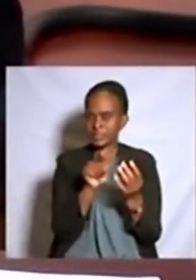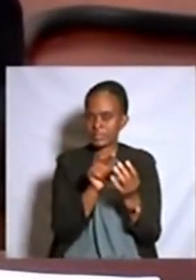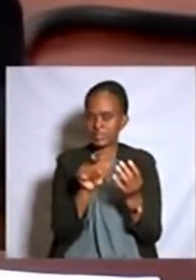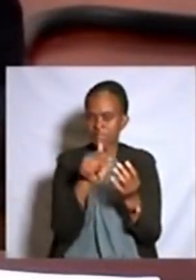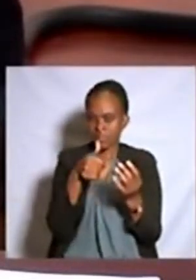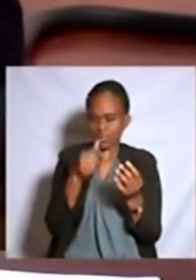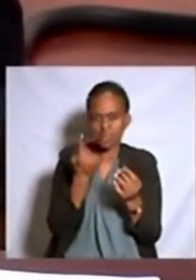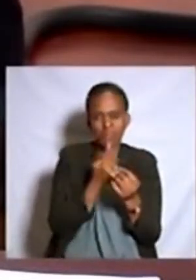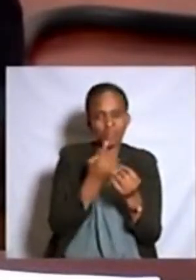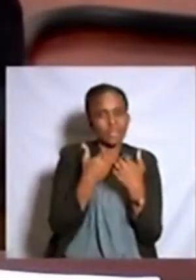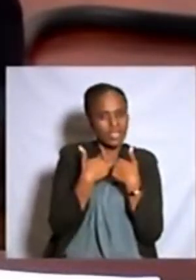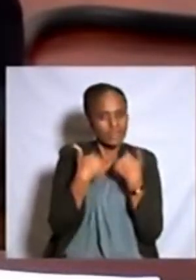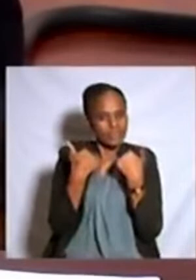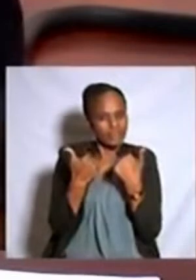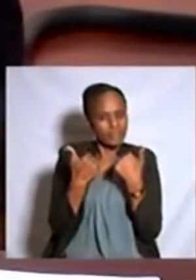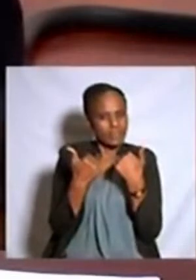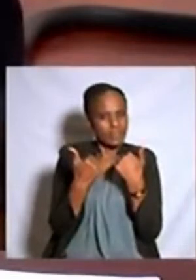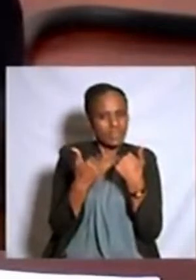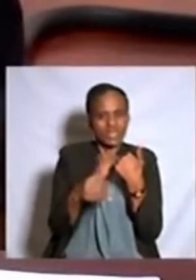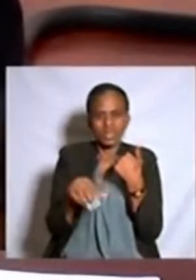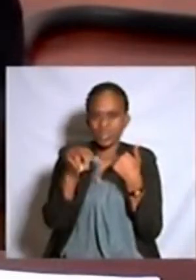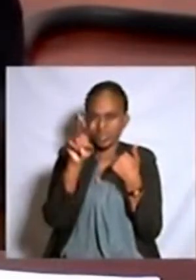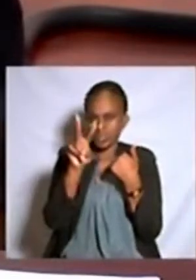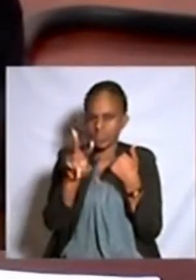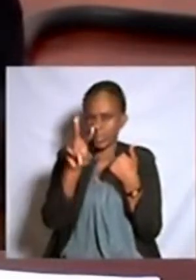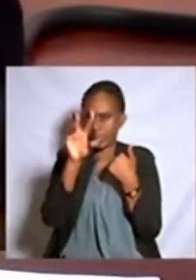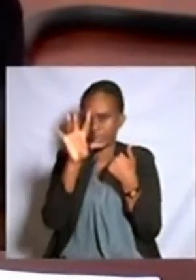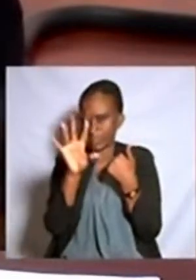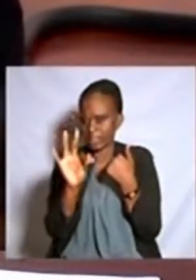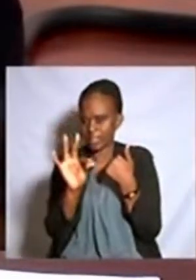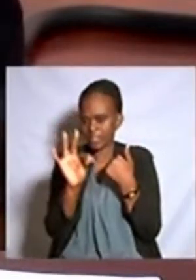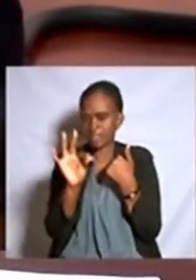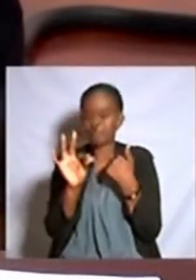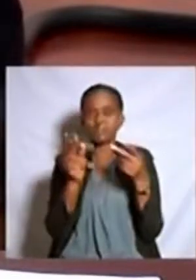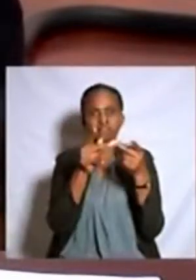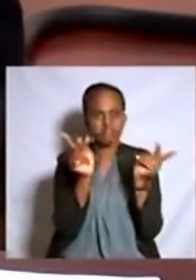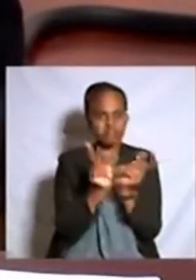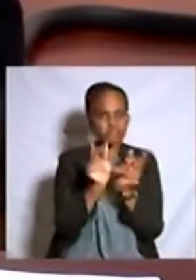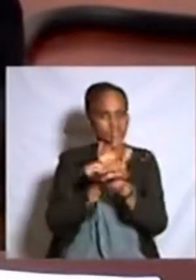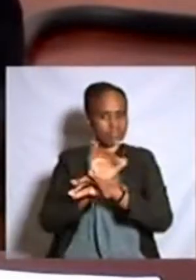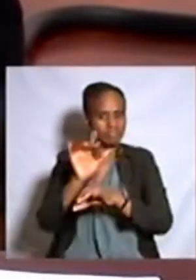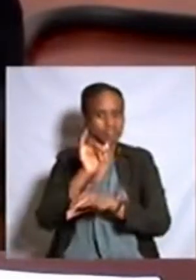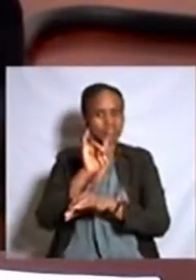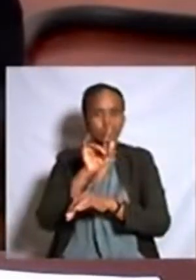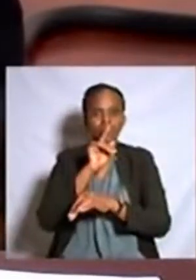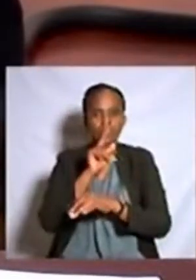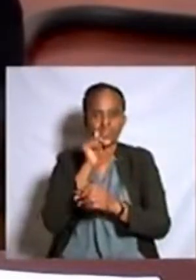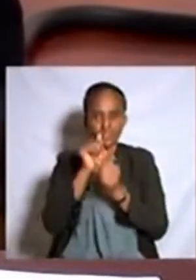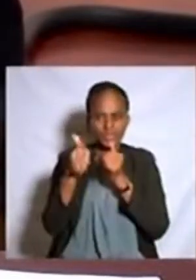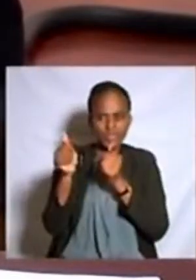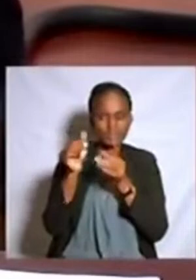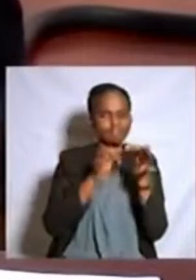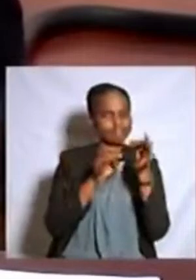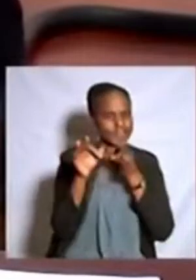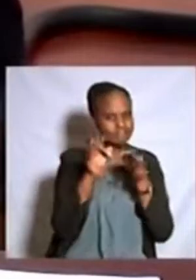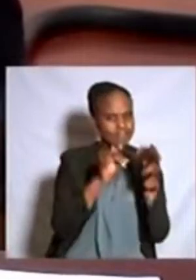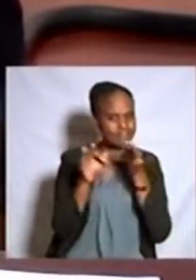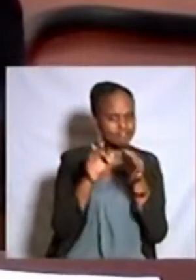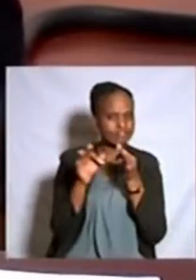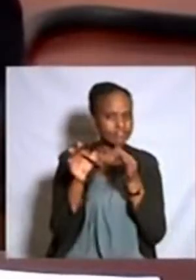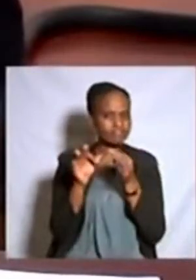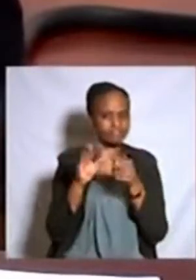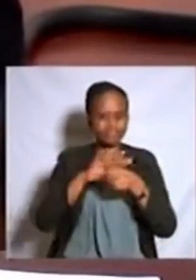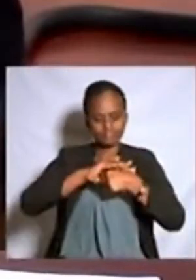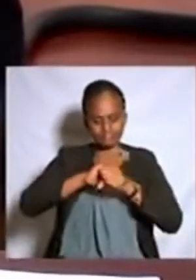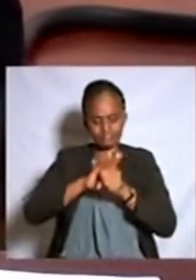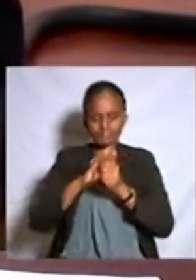you only have now remained with 29 vacant spaces, and obviously you alluded to the